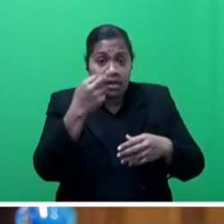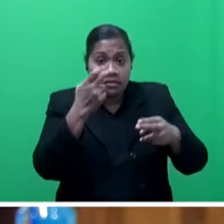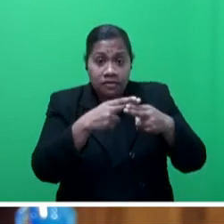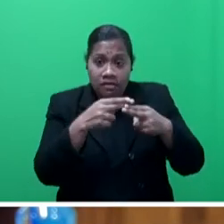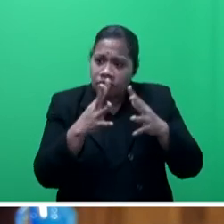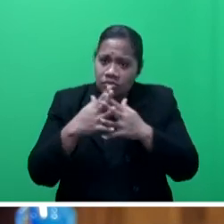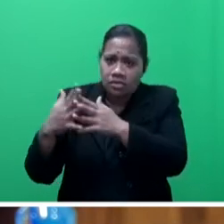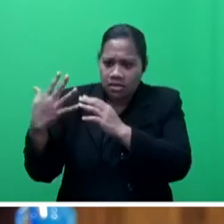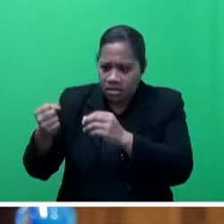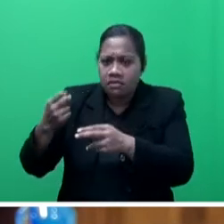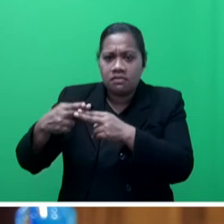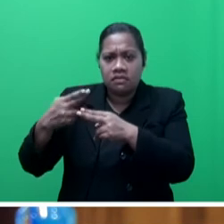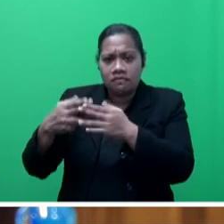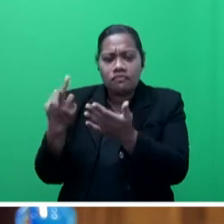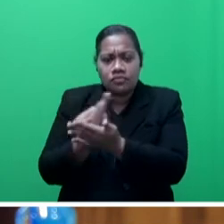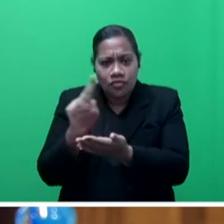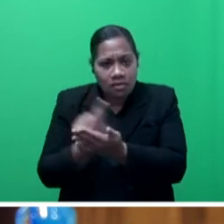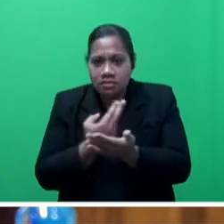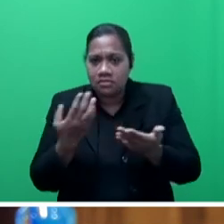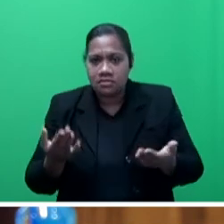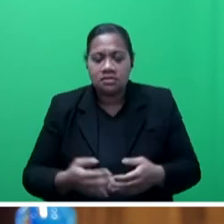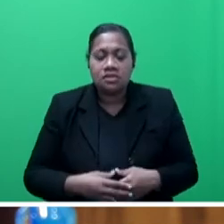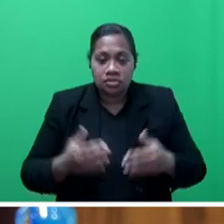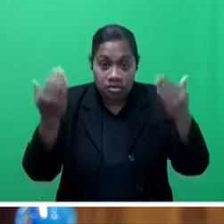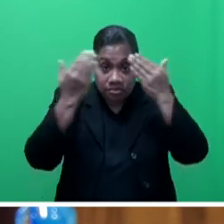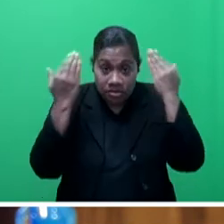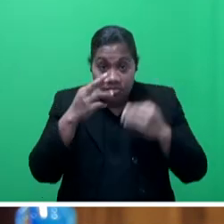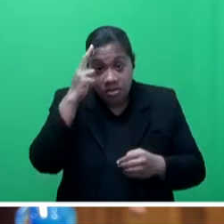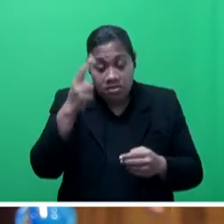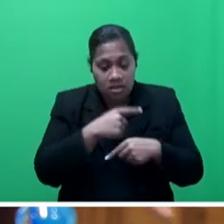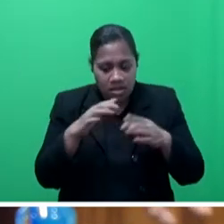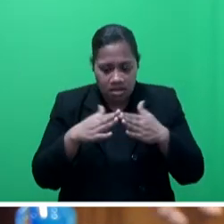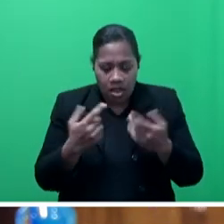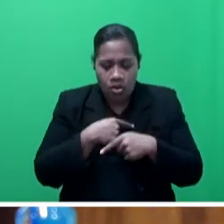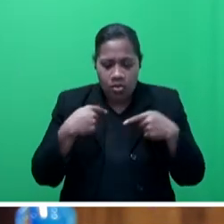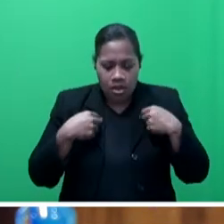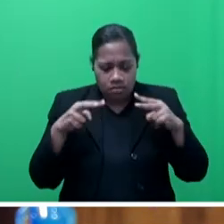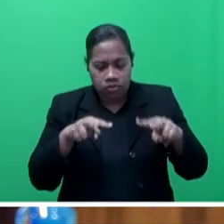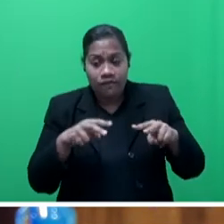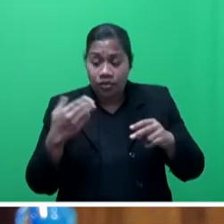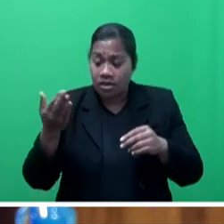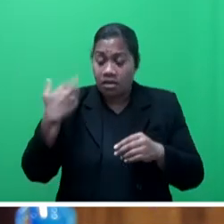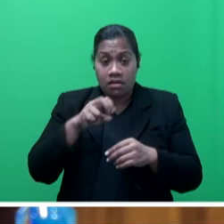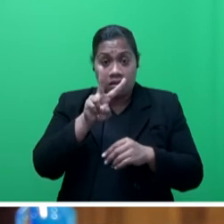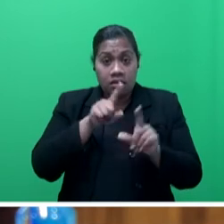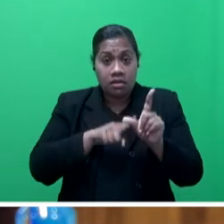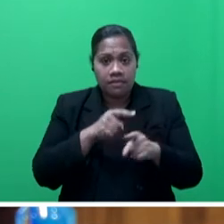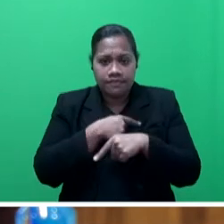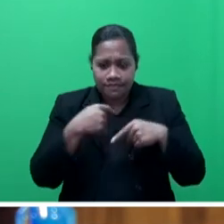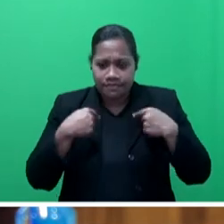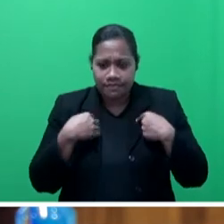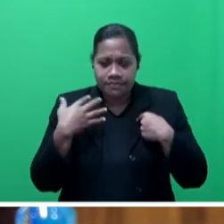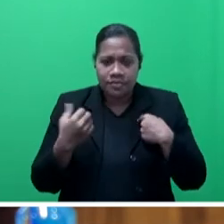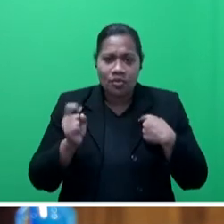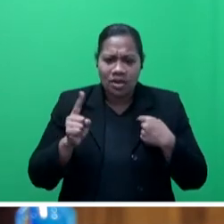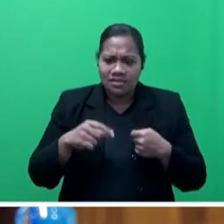Western Division, Mr. Speaker said. So, Mr. Speaker said, we are looking at, over the last 2 years, we have raised self-sufficiency in rice